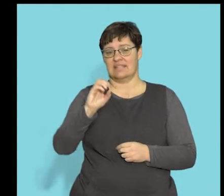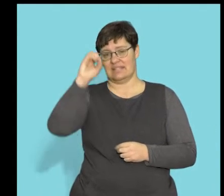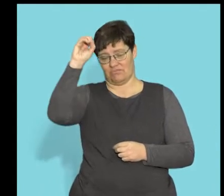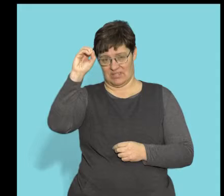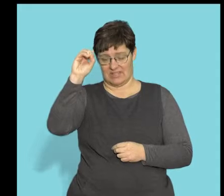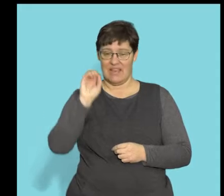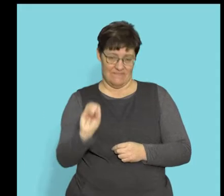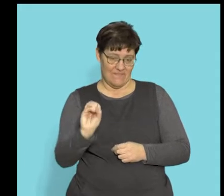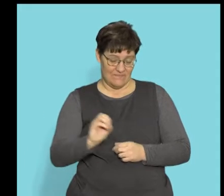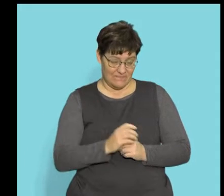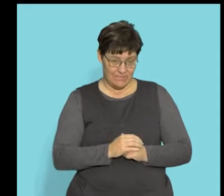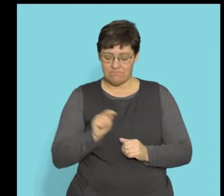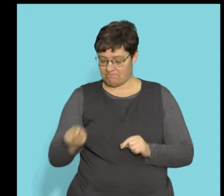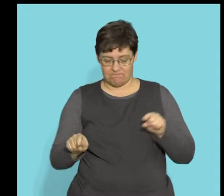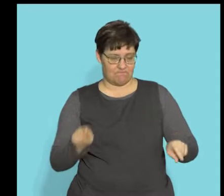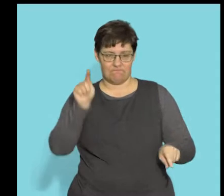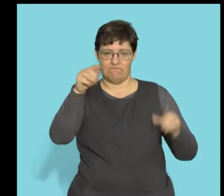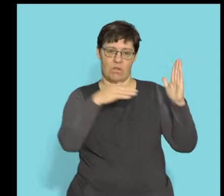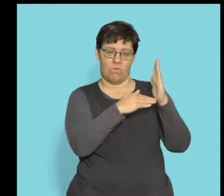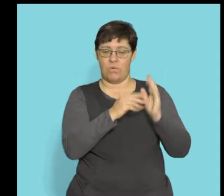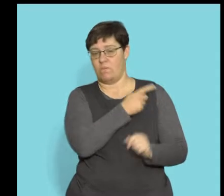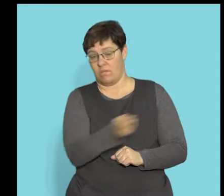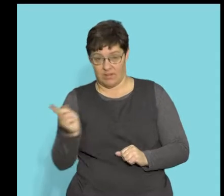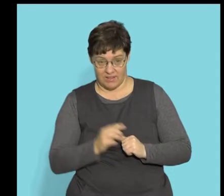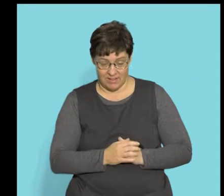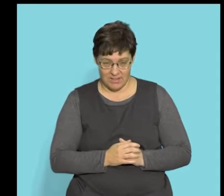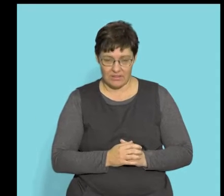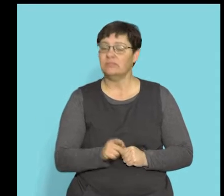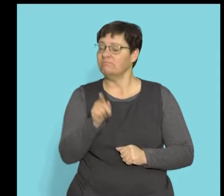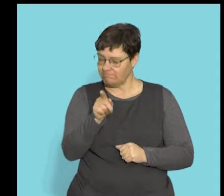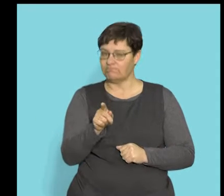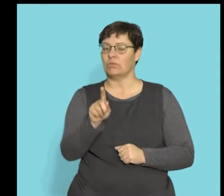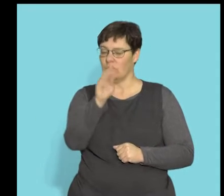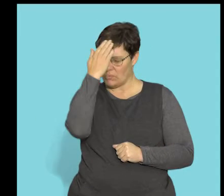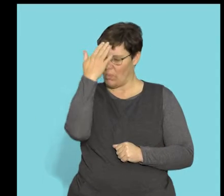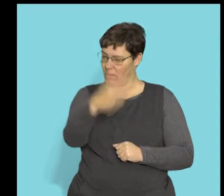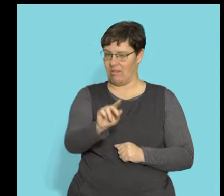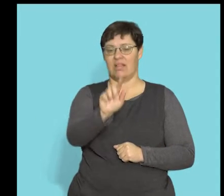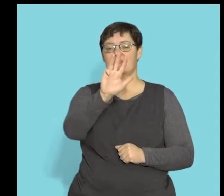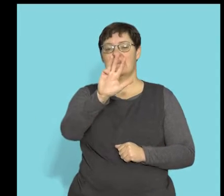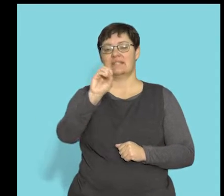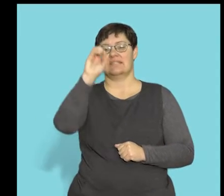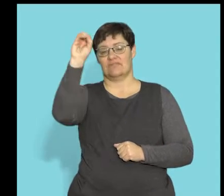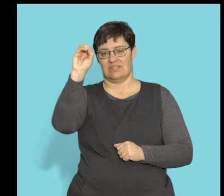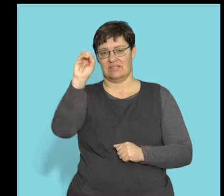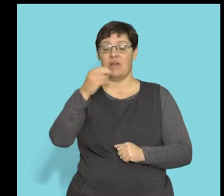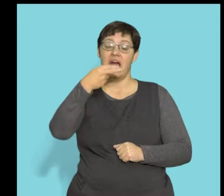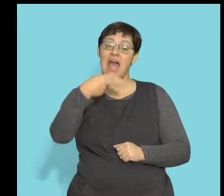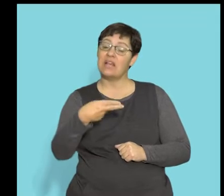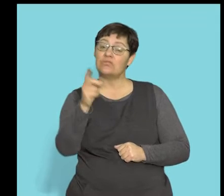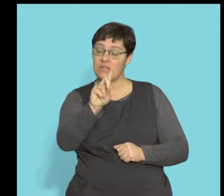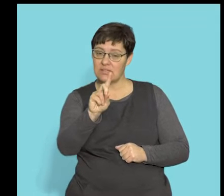angles present at all of their corners. So we know that that angle will be 90 degrees, which means that h is